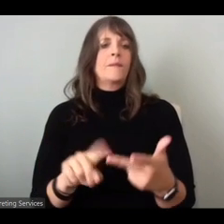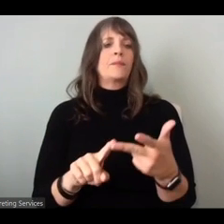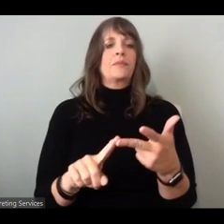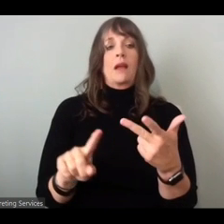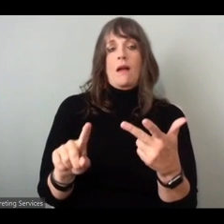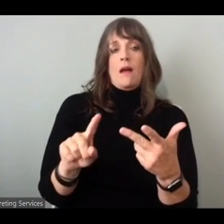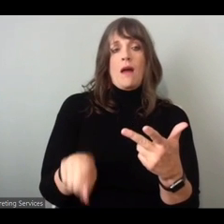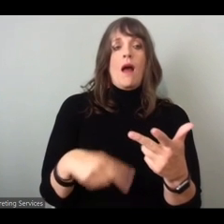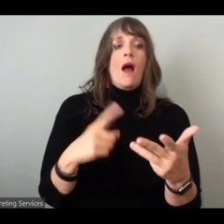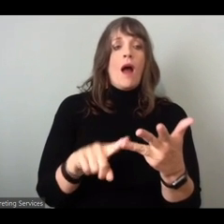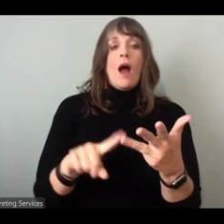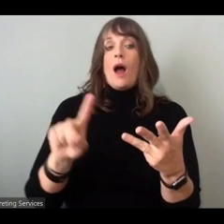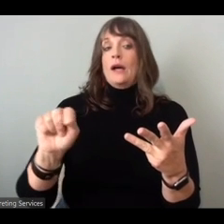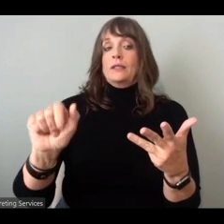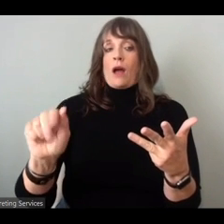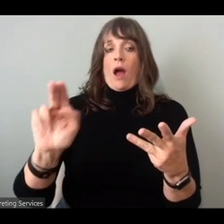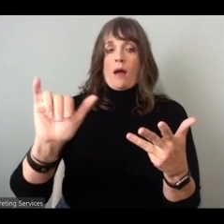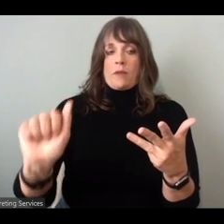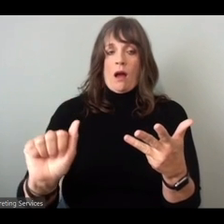we are curious about a few things.